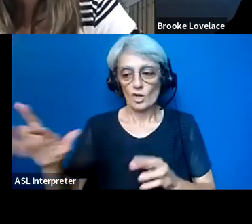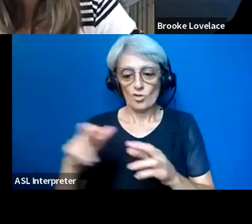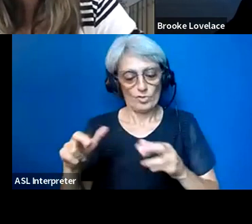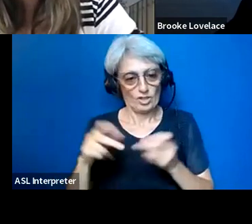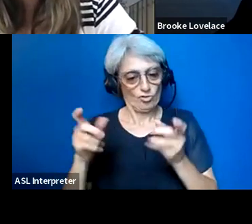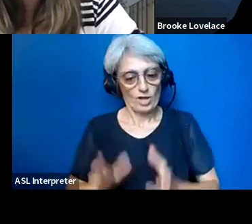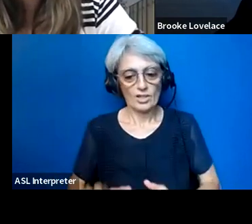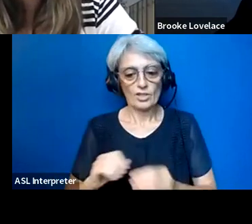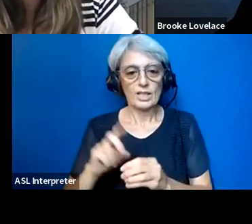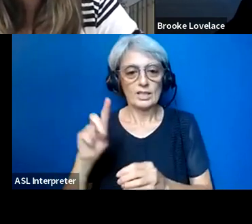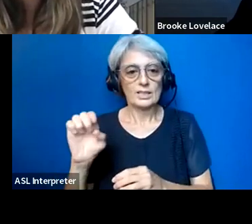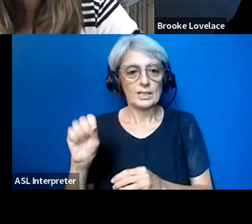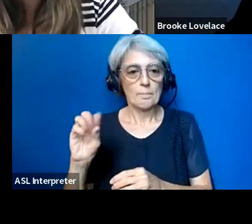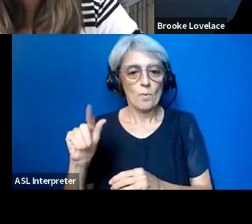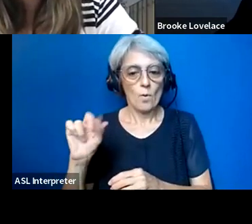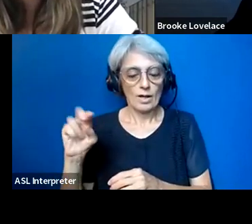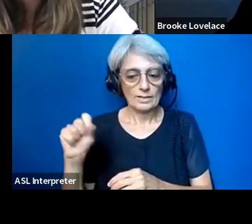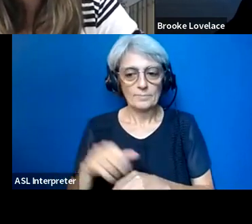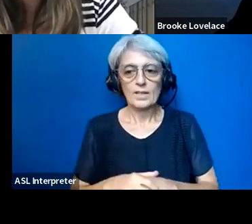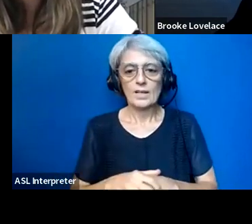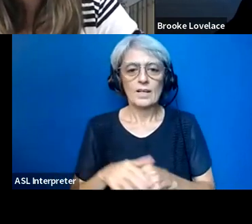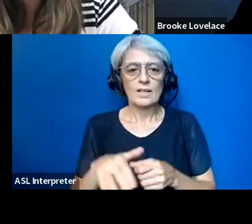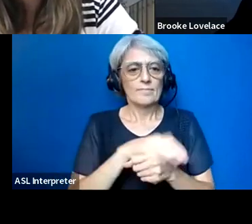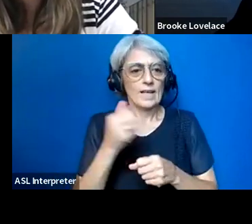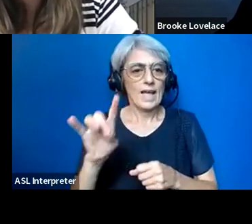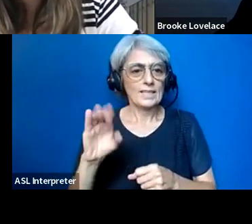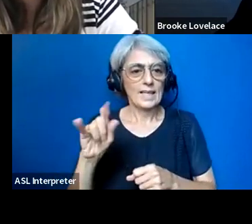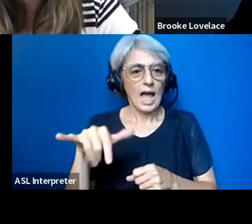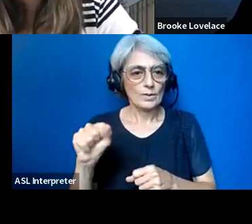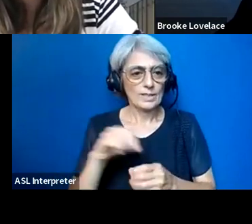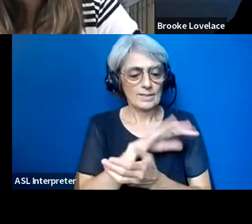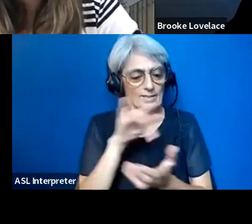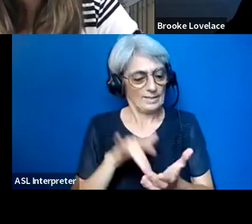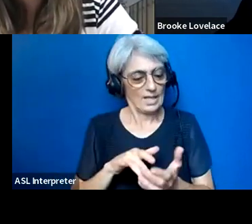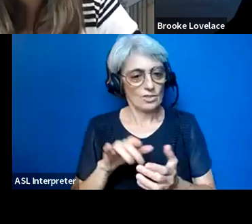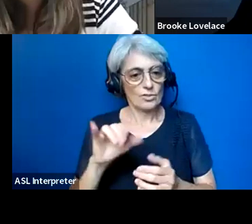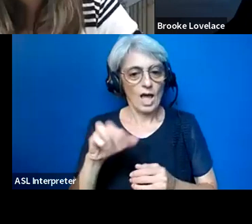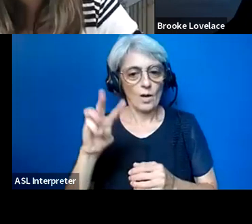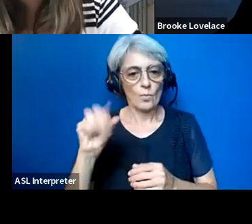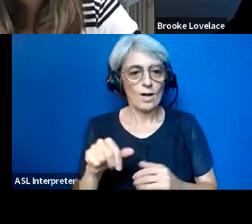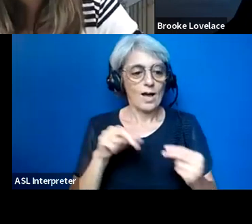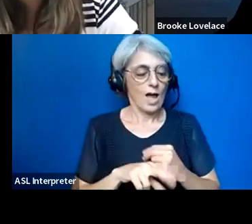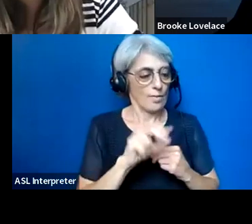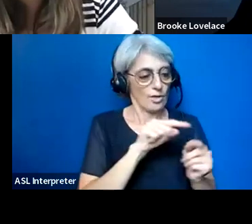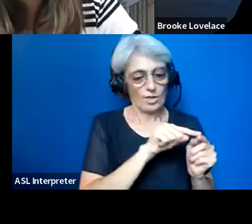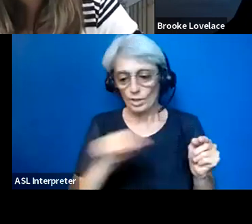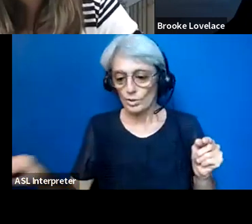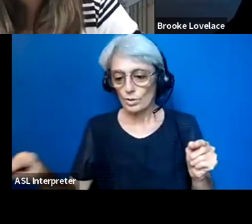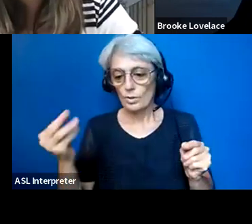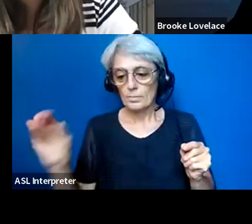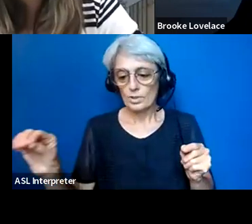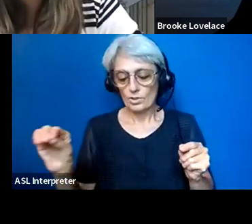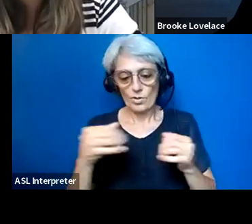Moines and had a territory of 18 counties in central Iowa, basically from Highway 30 down to the Missouri border, with about 1